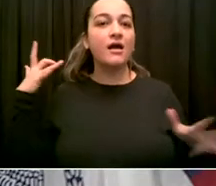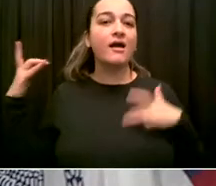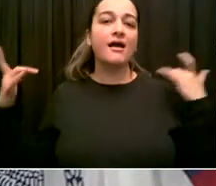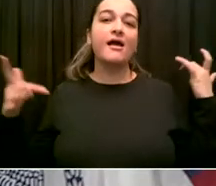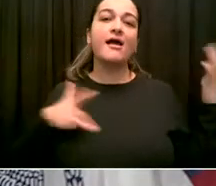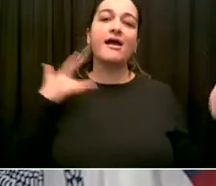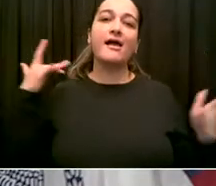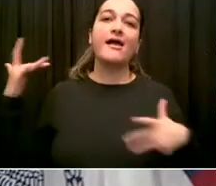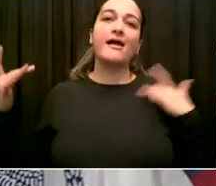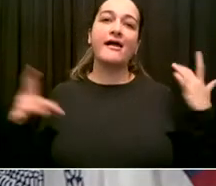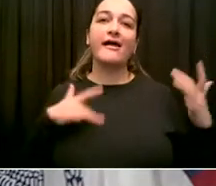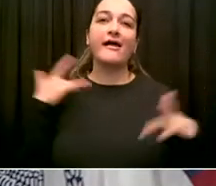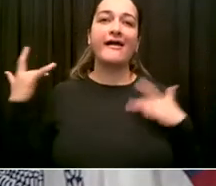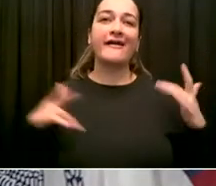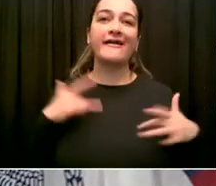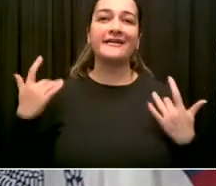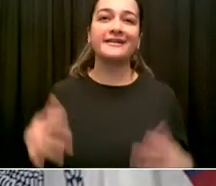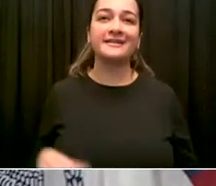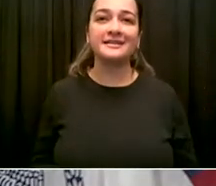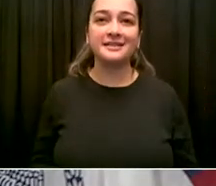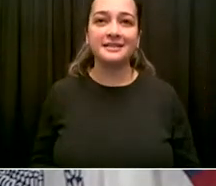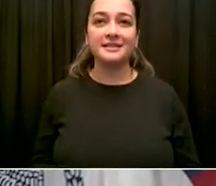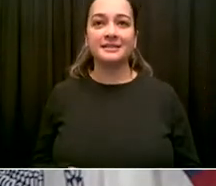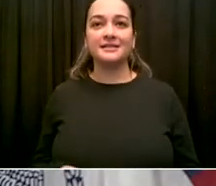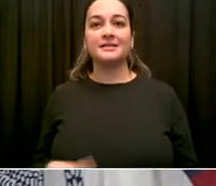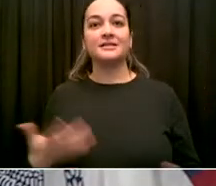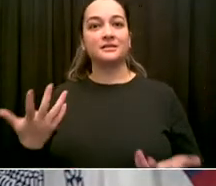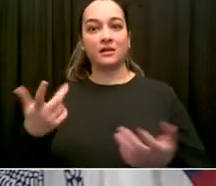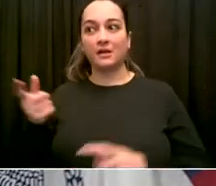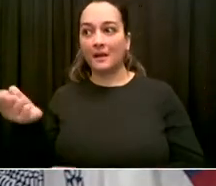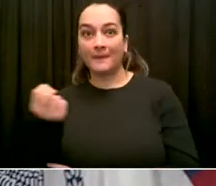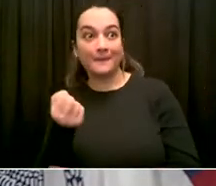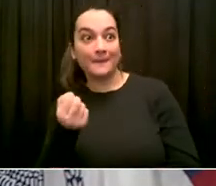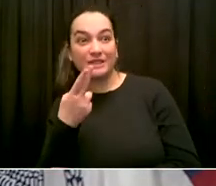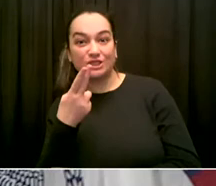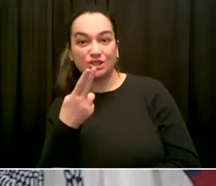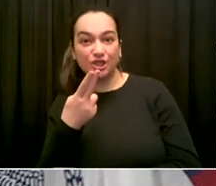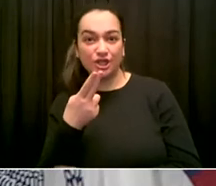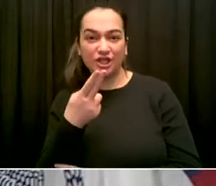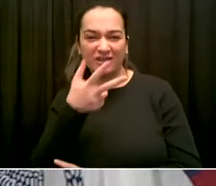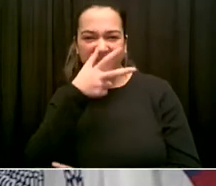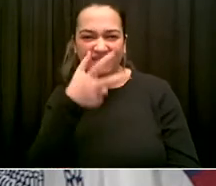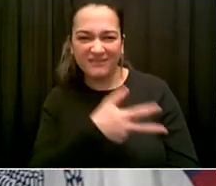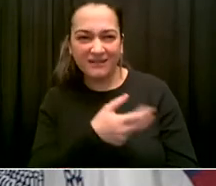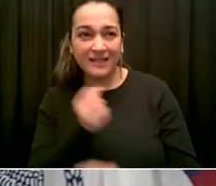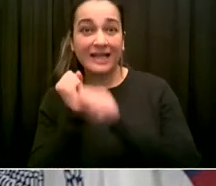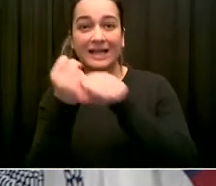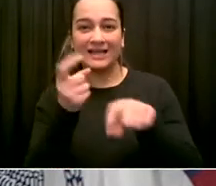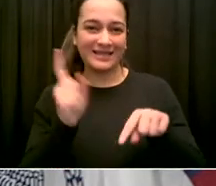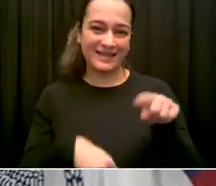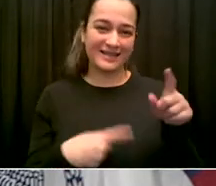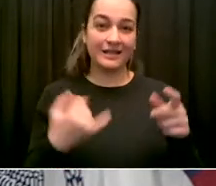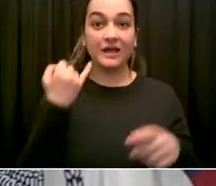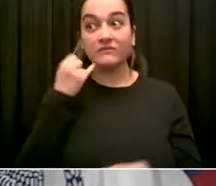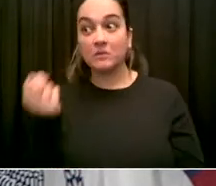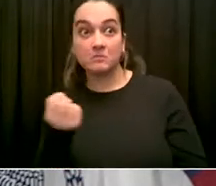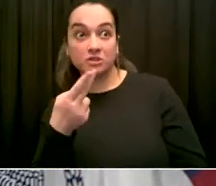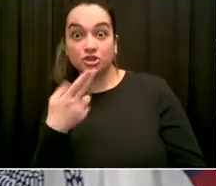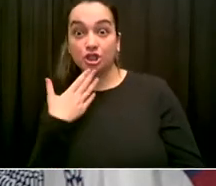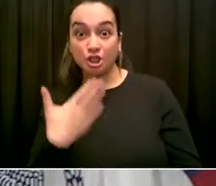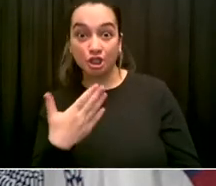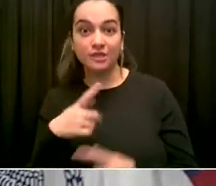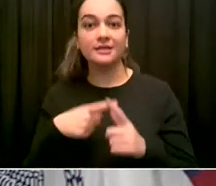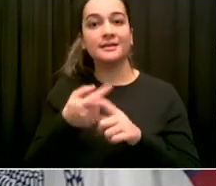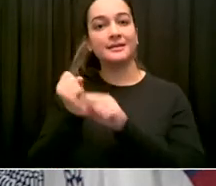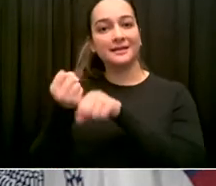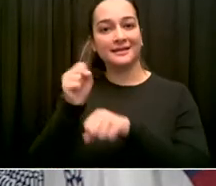today's game. People getting injured all the time. It's unbelievable. True baseball fans, you have each of you have